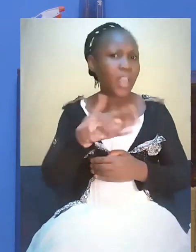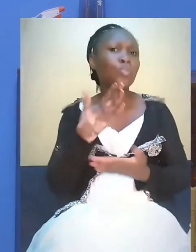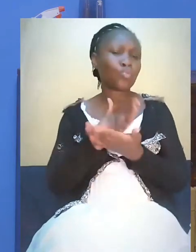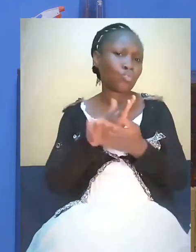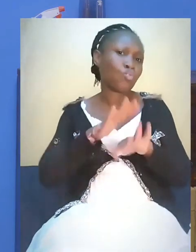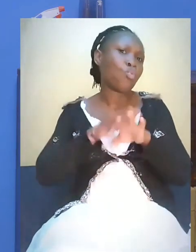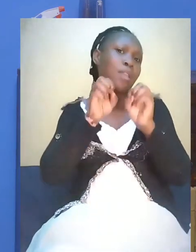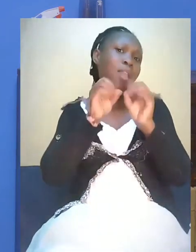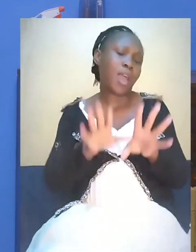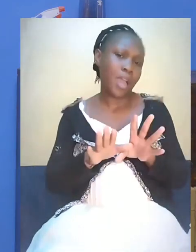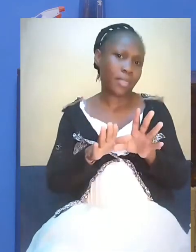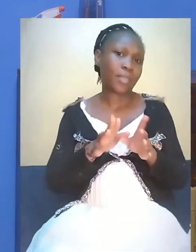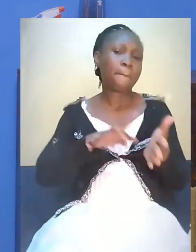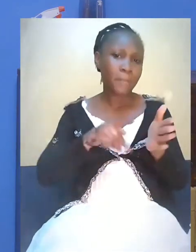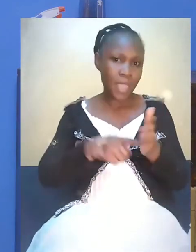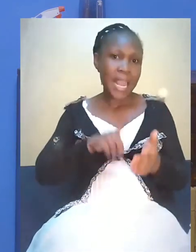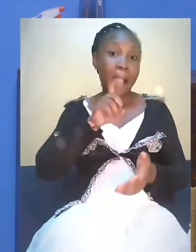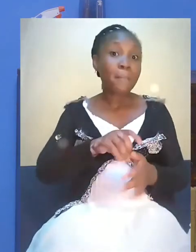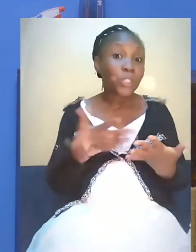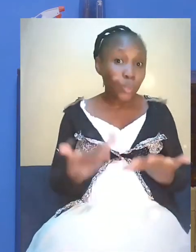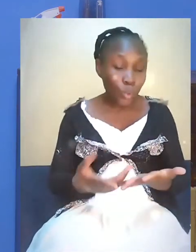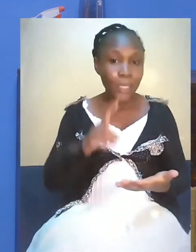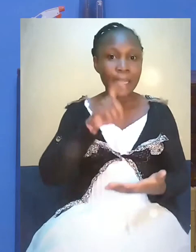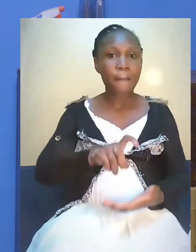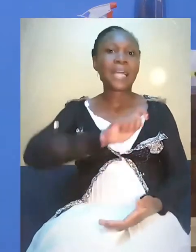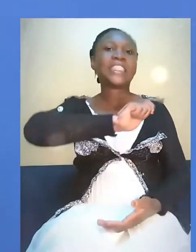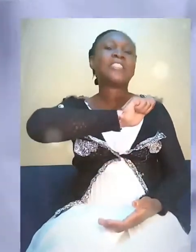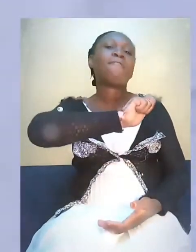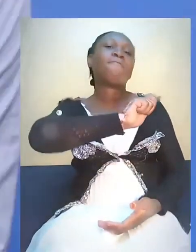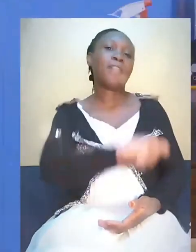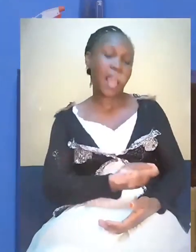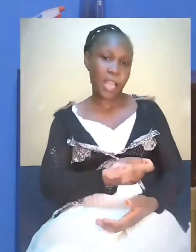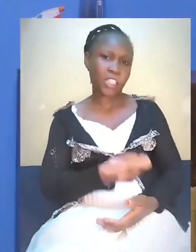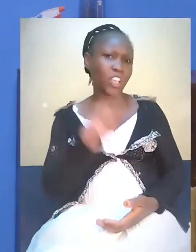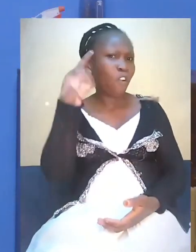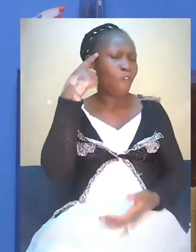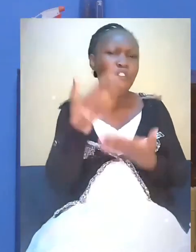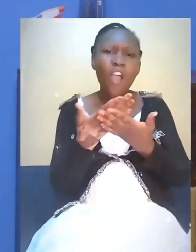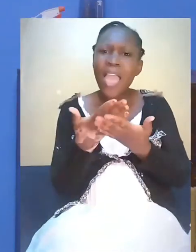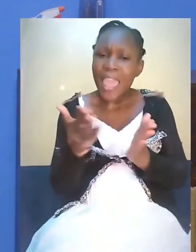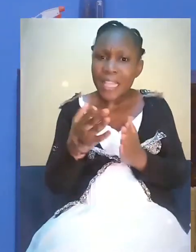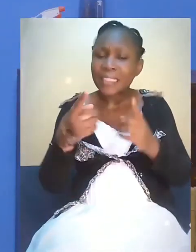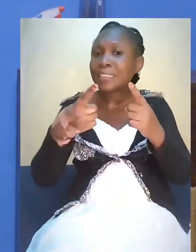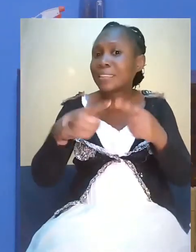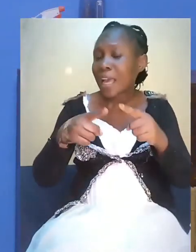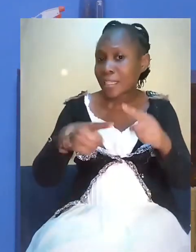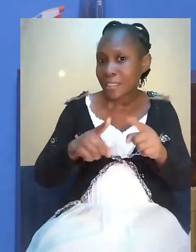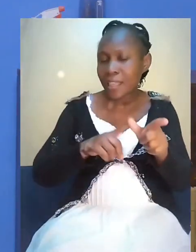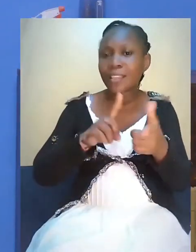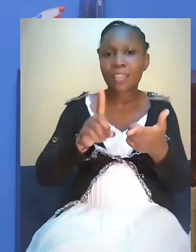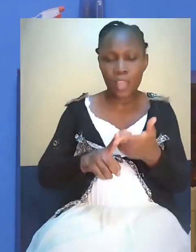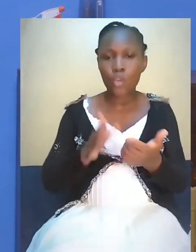you know, are not interesting to us, or things that are just wrong and are not factual. For any product or a service to